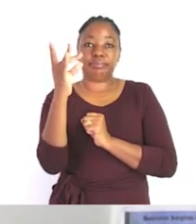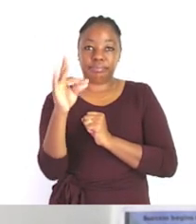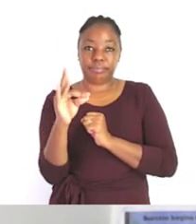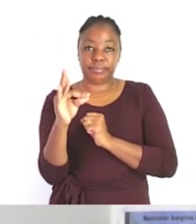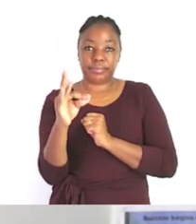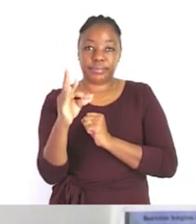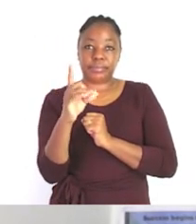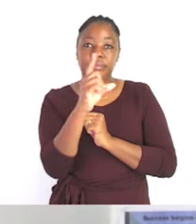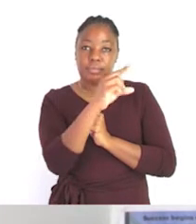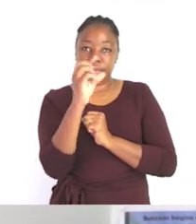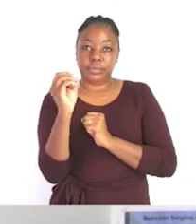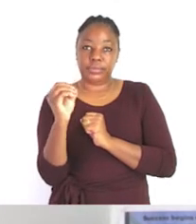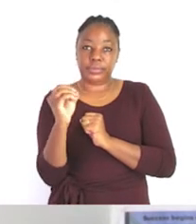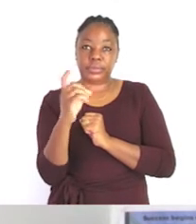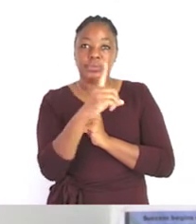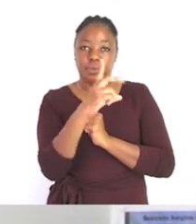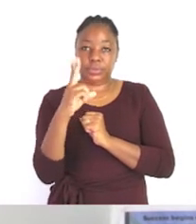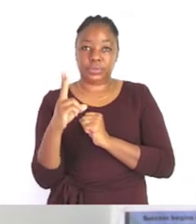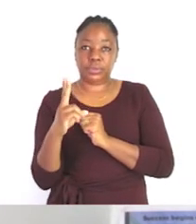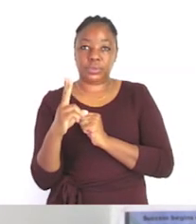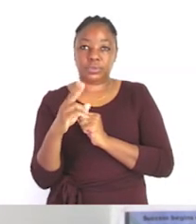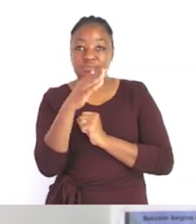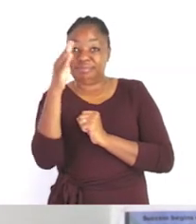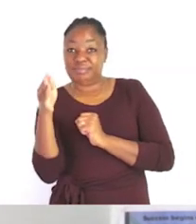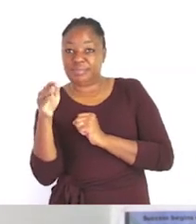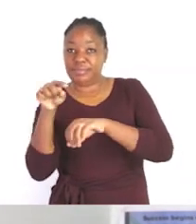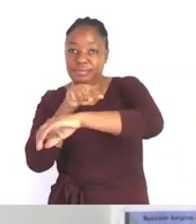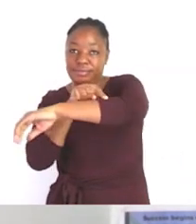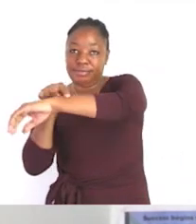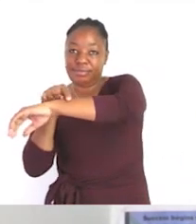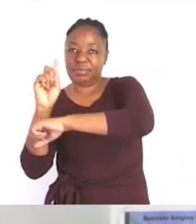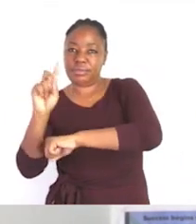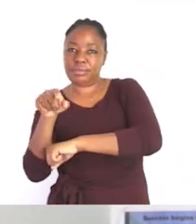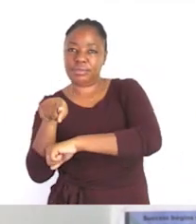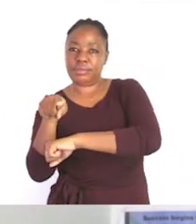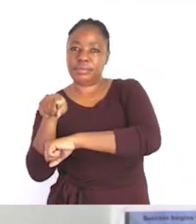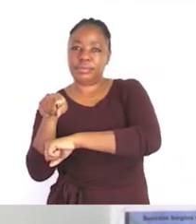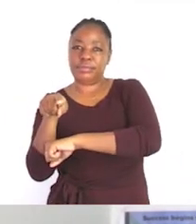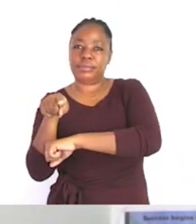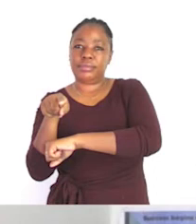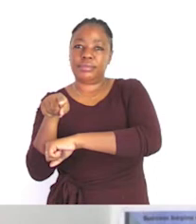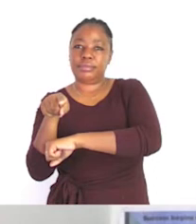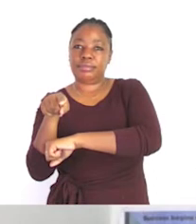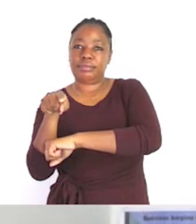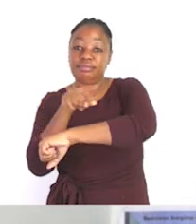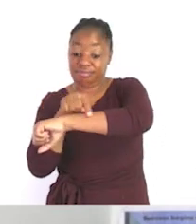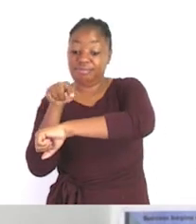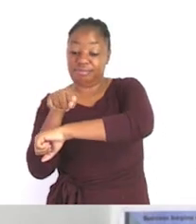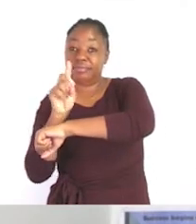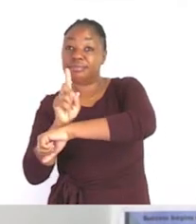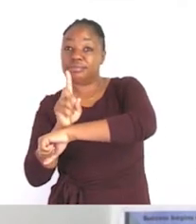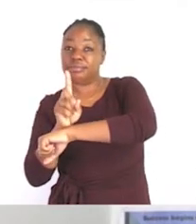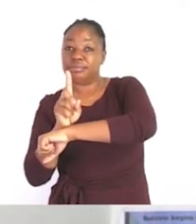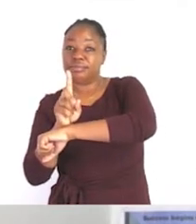8, 10, 12, and dash. You and I are going to fill in that dash. But the